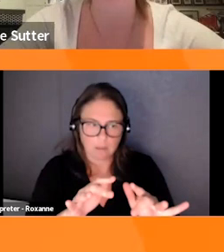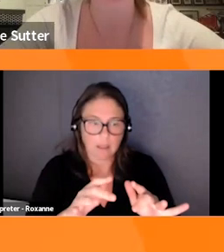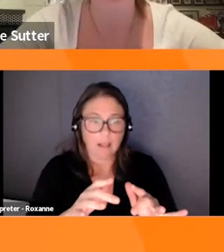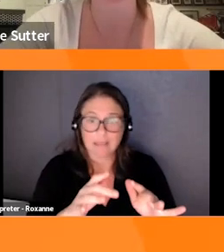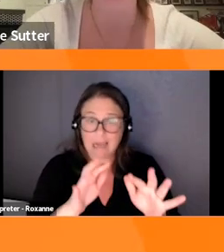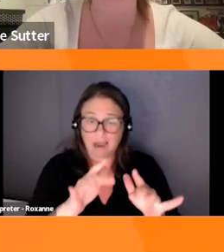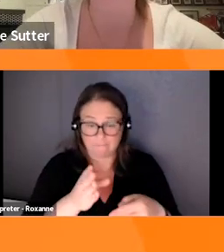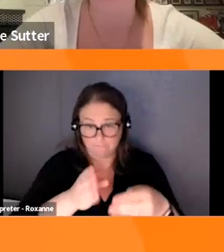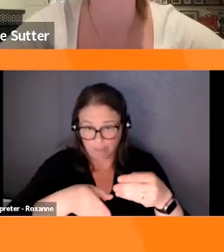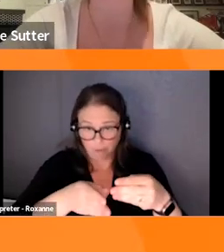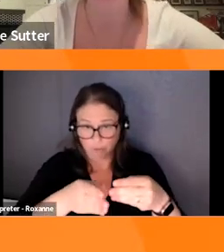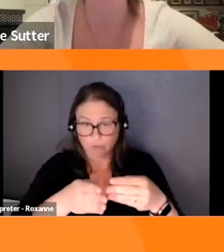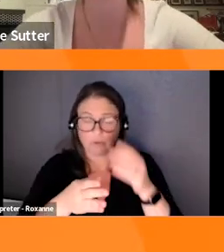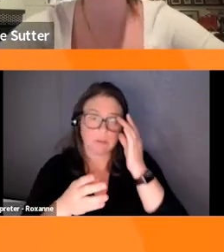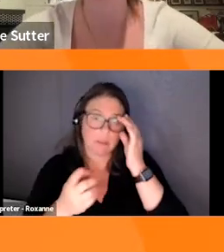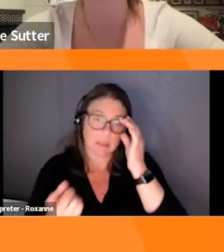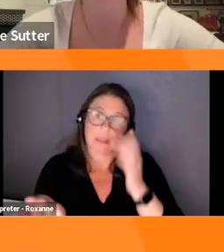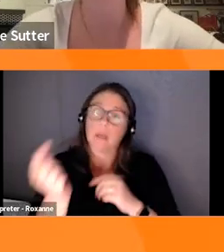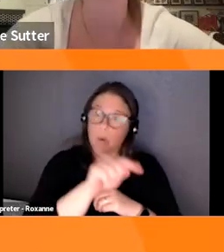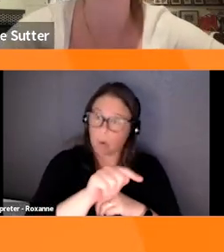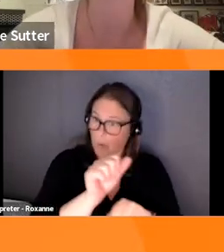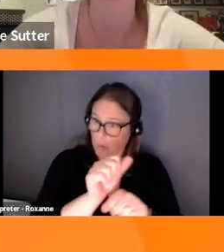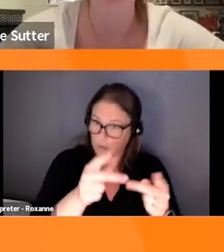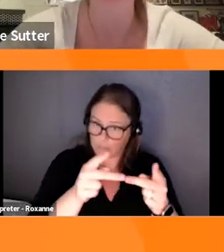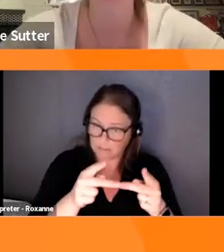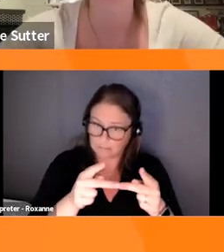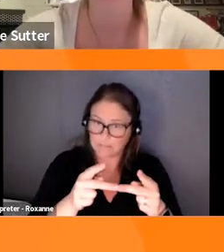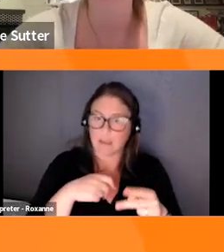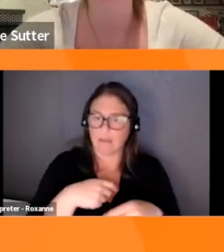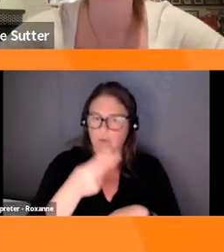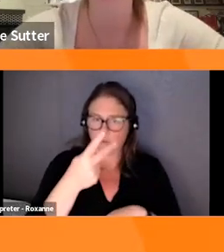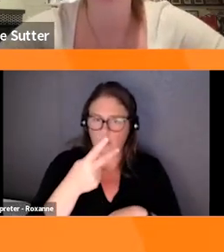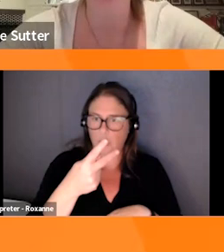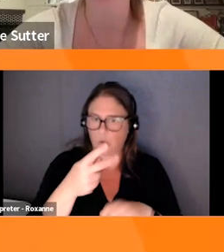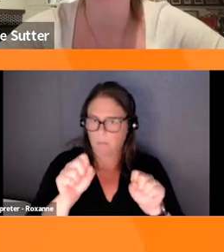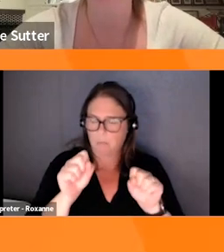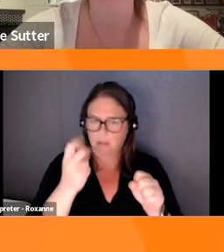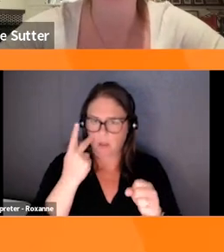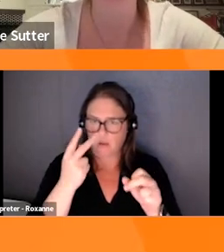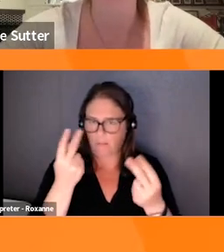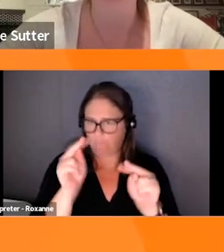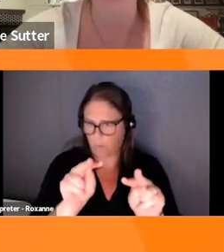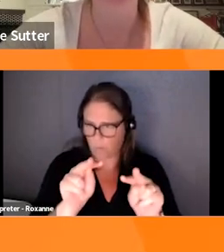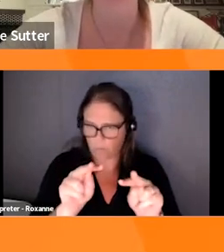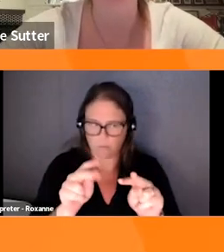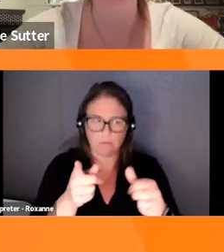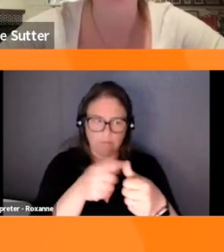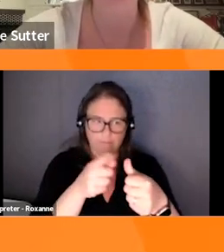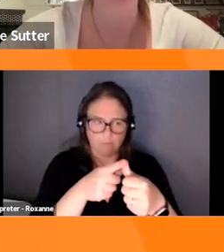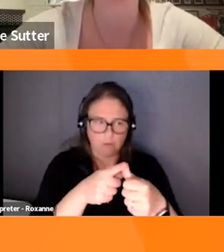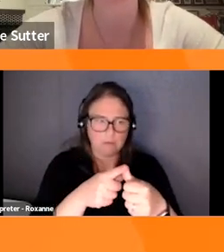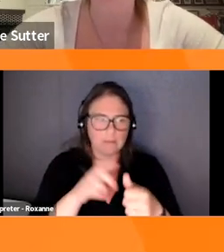your workspace again, and you'll have two dashboards that are available for your viewing. So the first one is the ESG